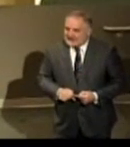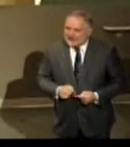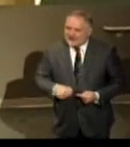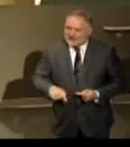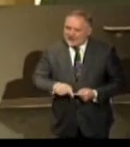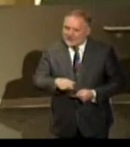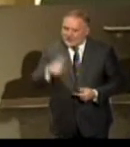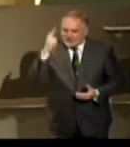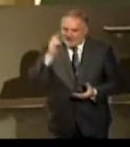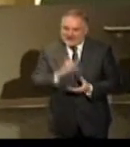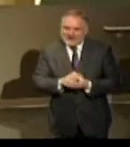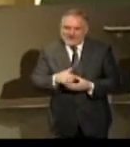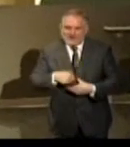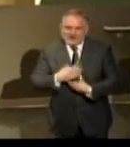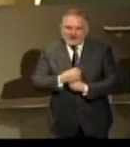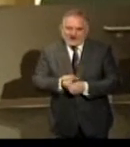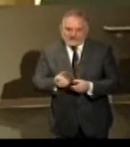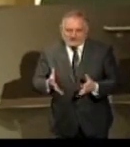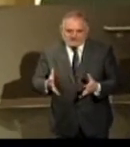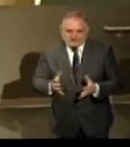When you believe in creation,